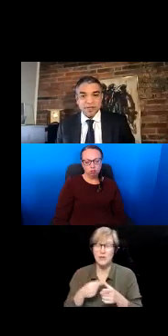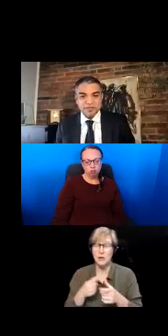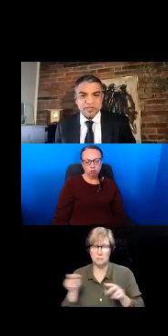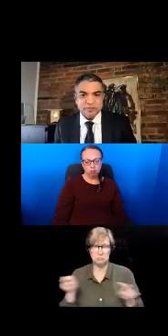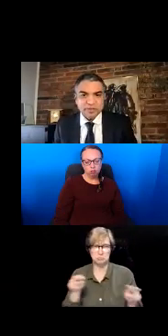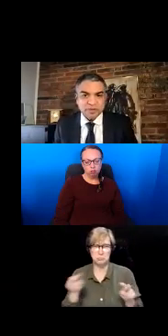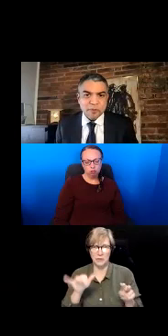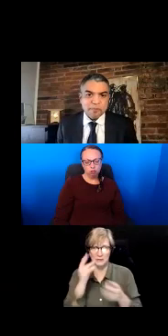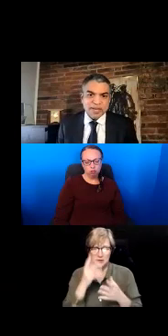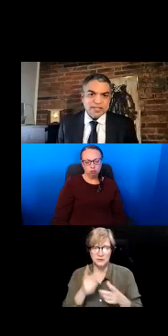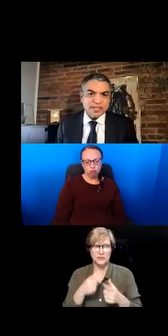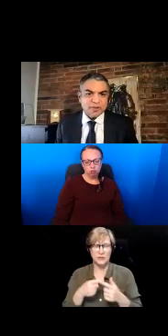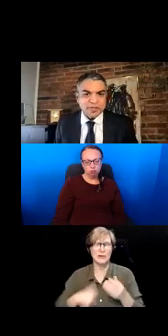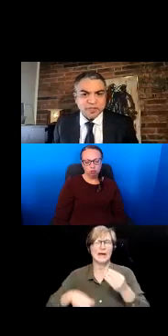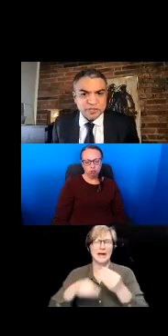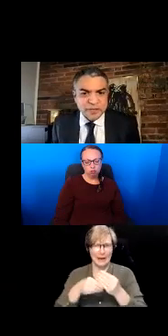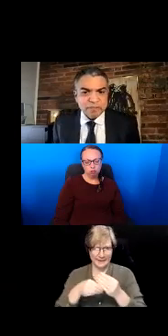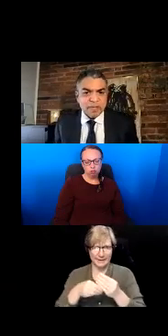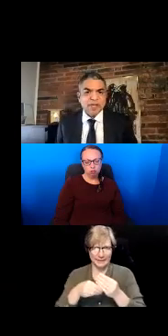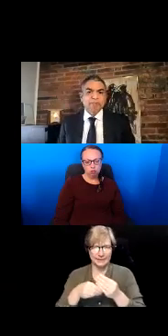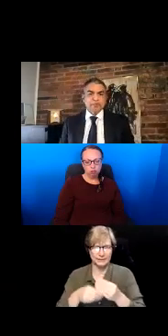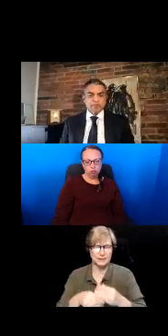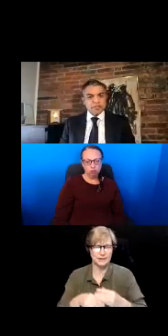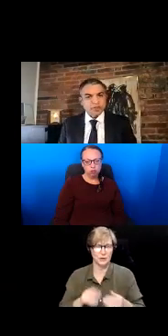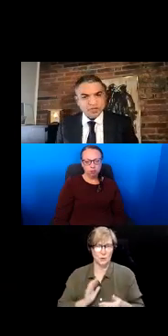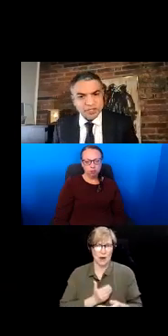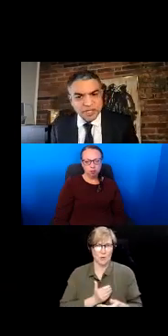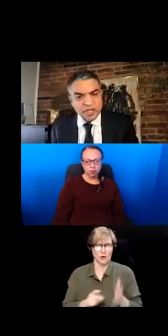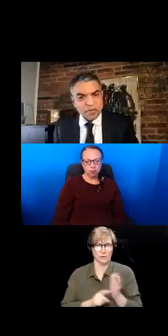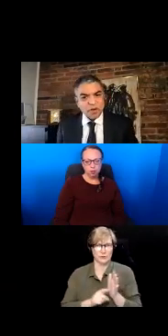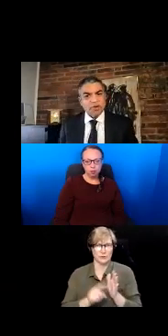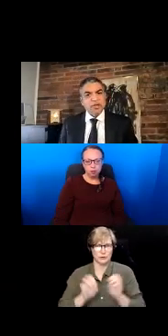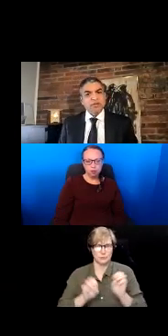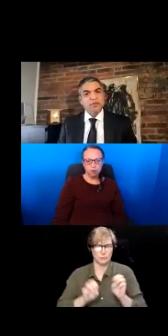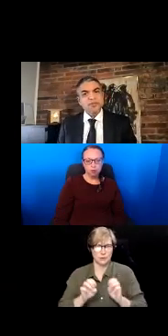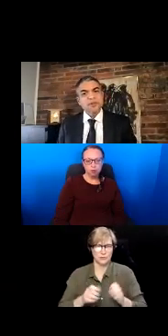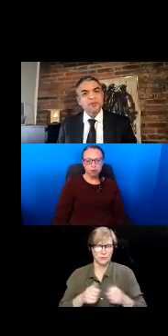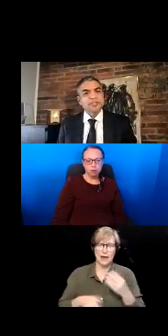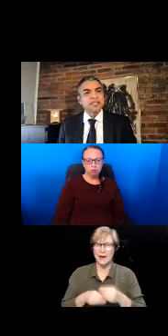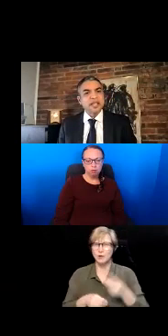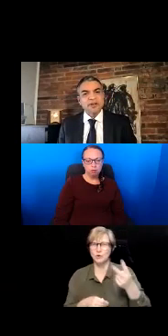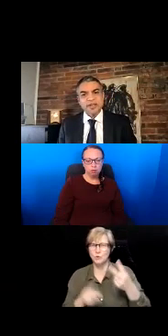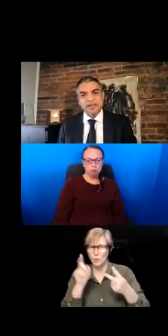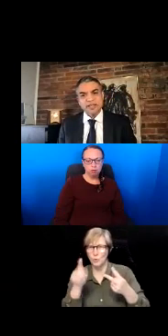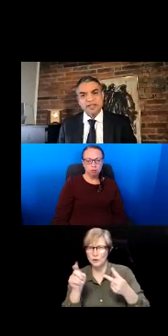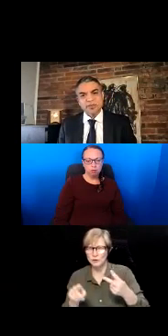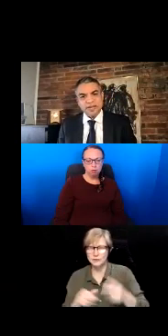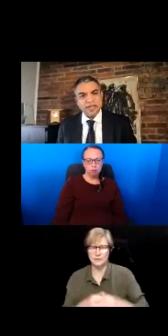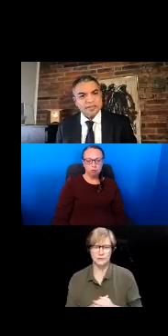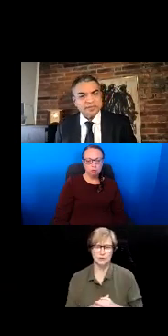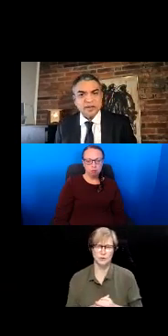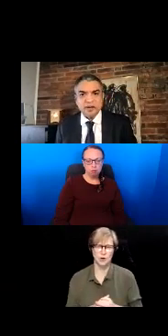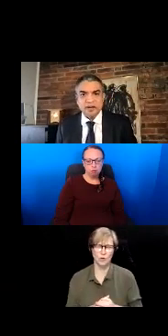we asked ourselves two basic questions. Those basic questions were, well, first of all, is an area in the